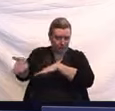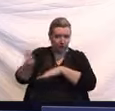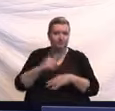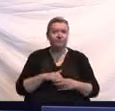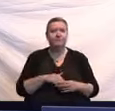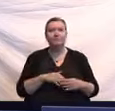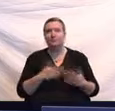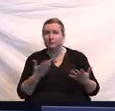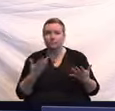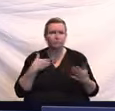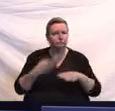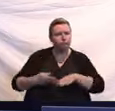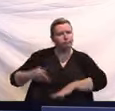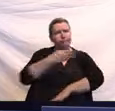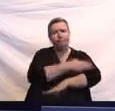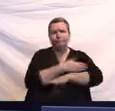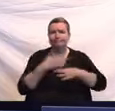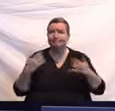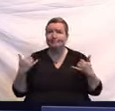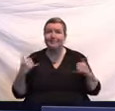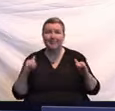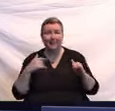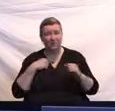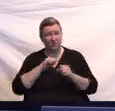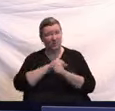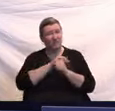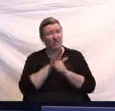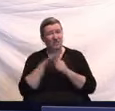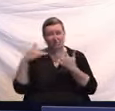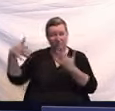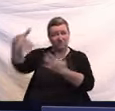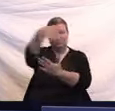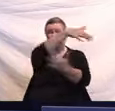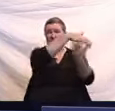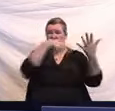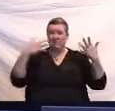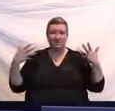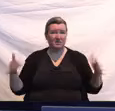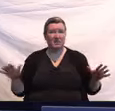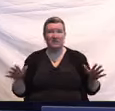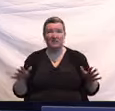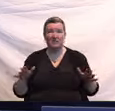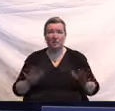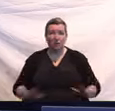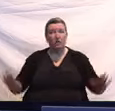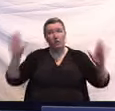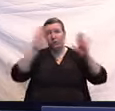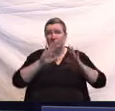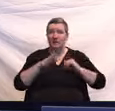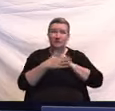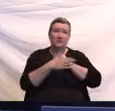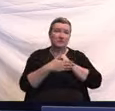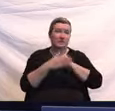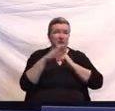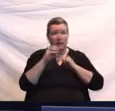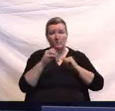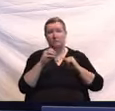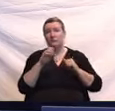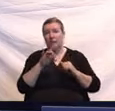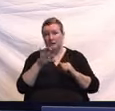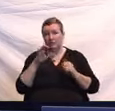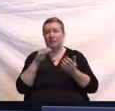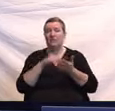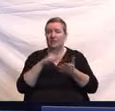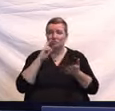us. There have been nearly 800,000 deaths nationwide and nearly 50 million cases in the